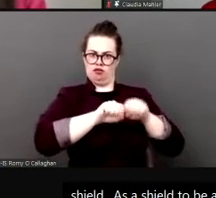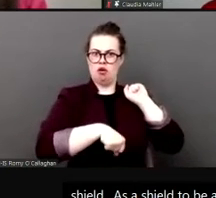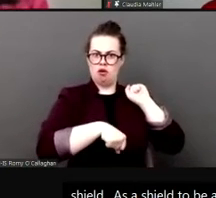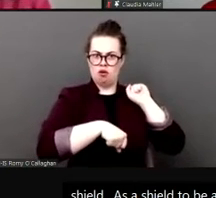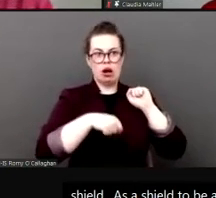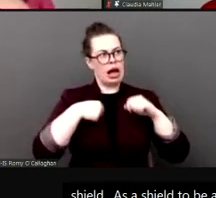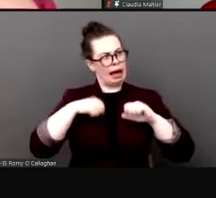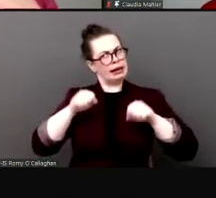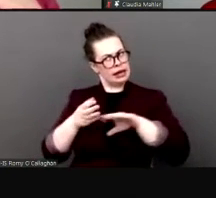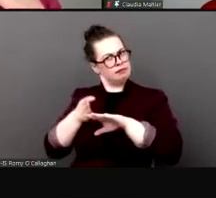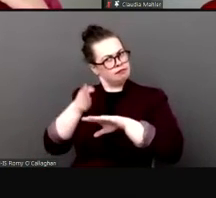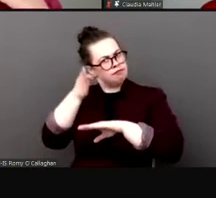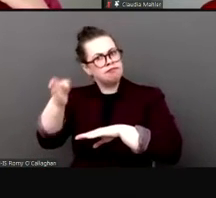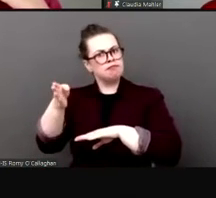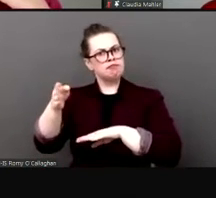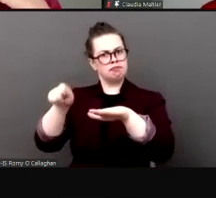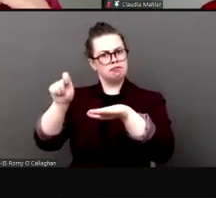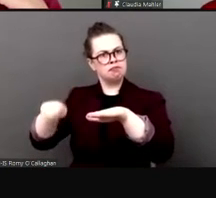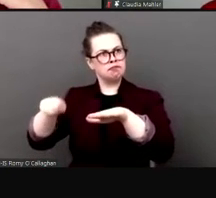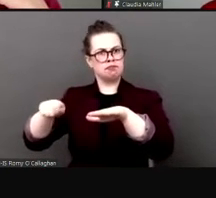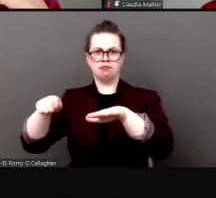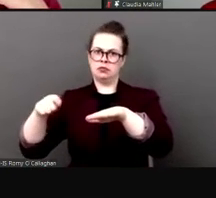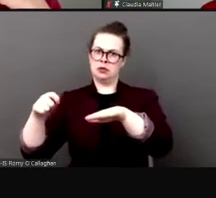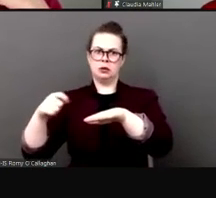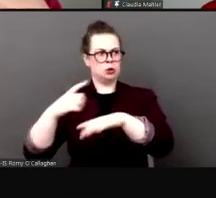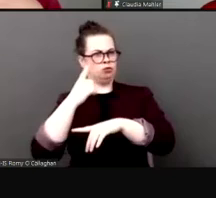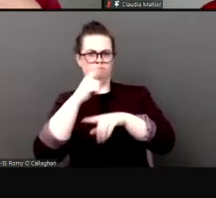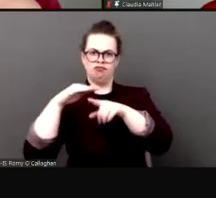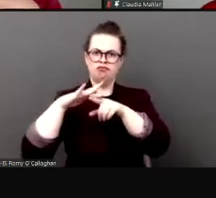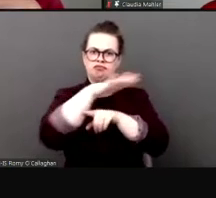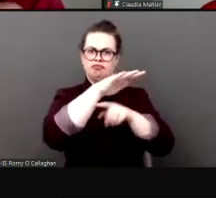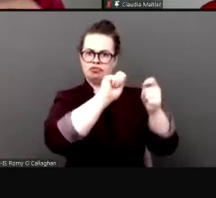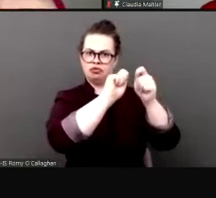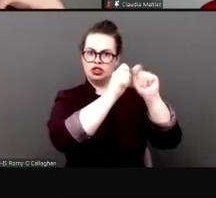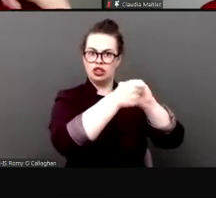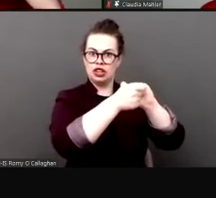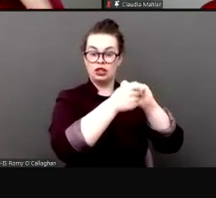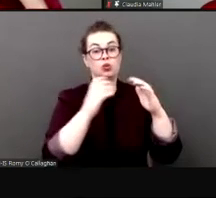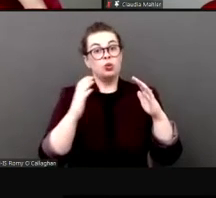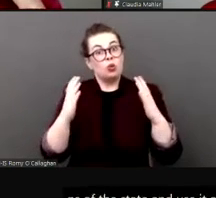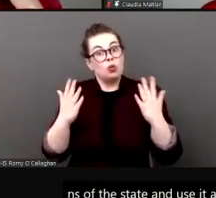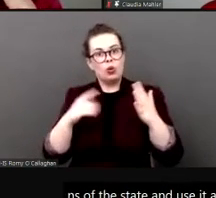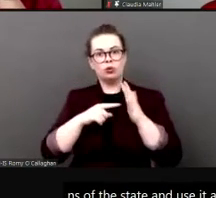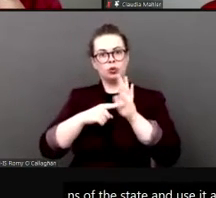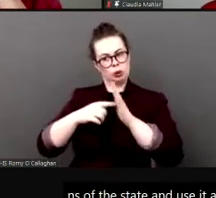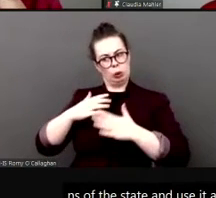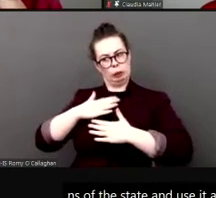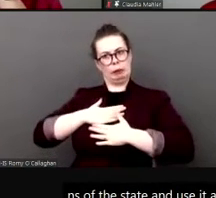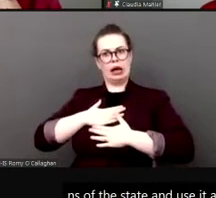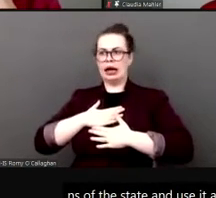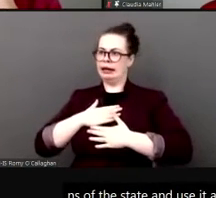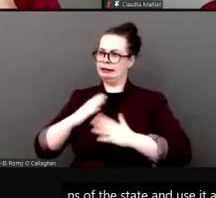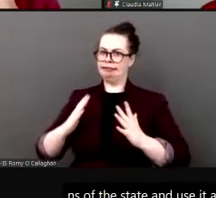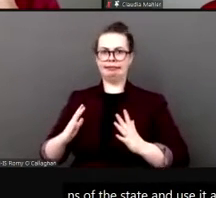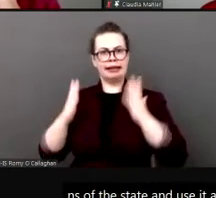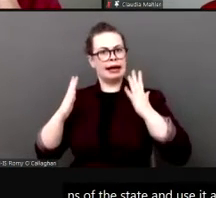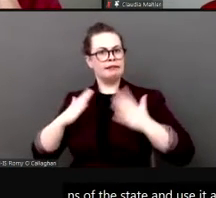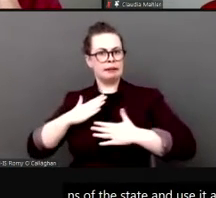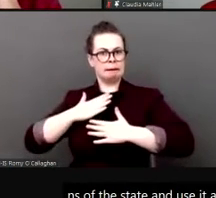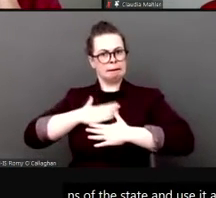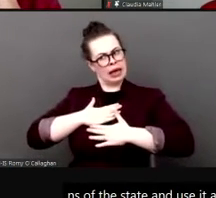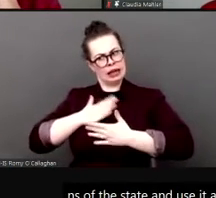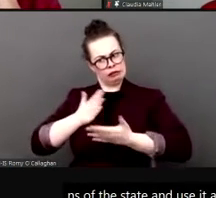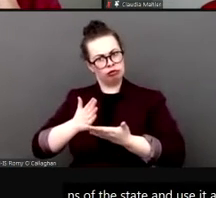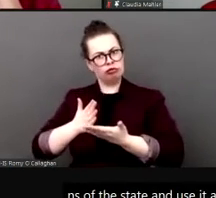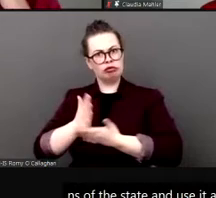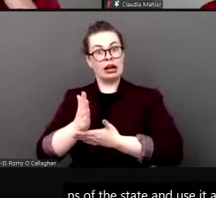to effectuate your own choices in the world, so that to have the world respect and honor your autonomy